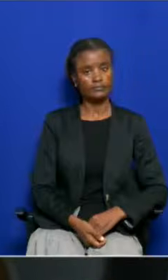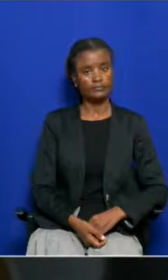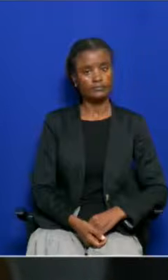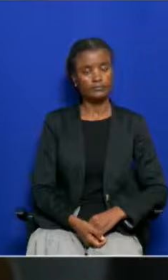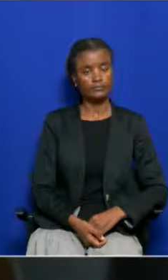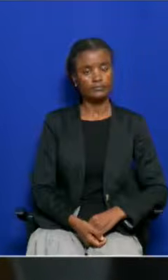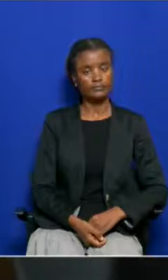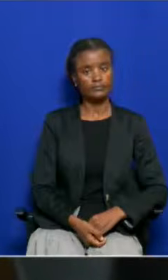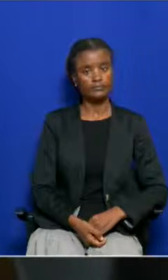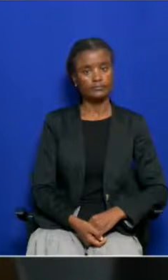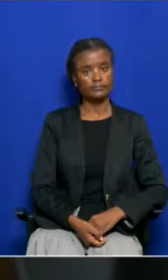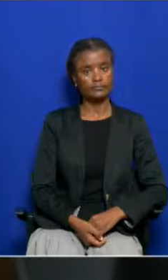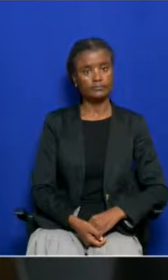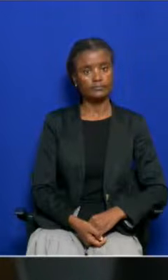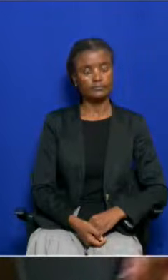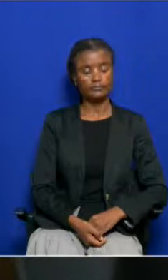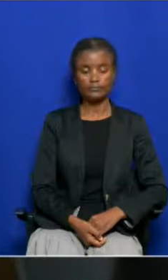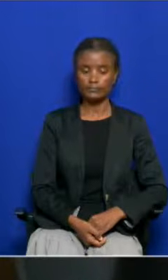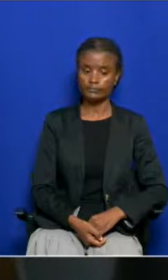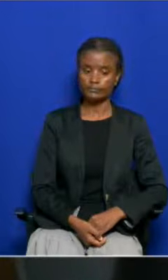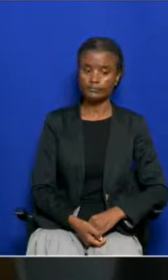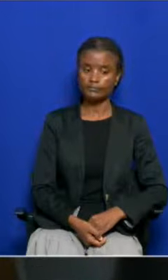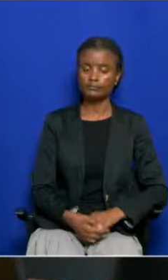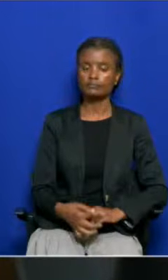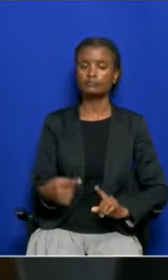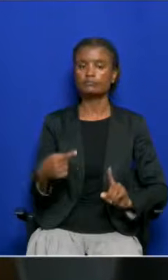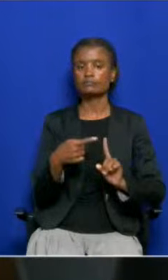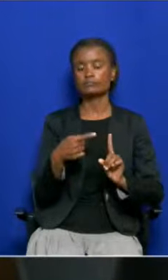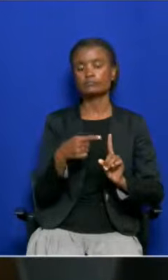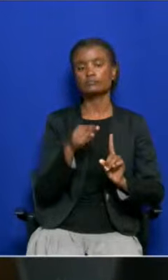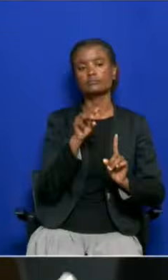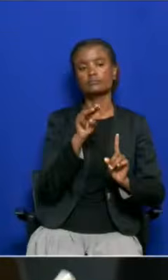Mr. Mkati Mswazi